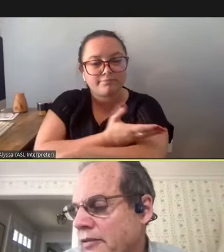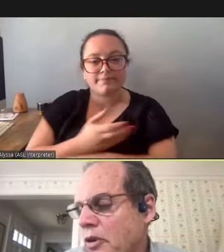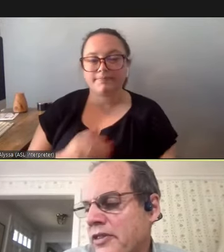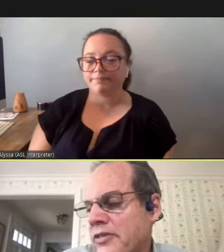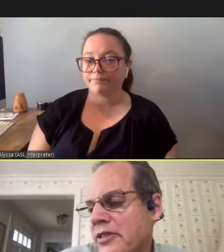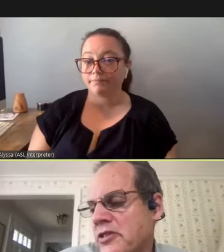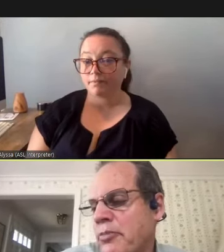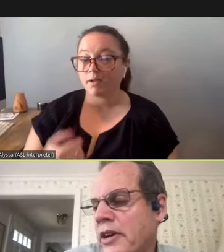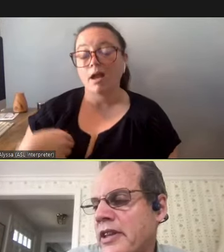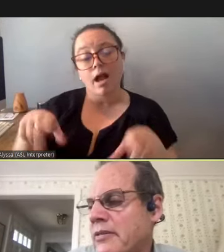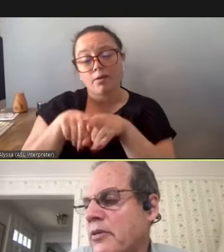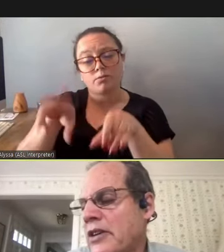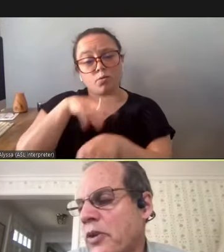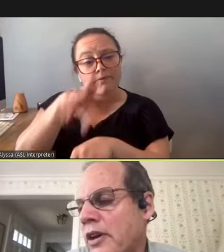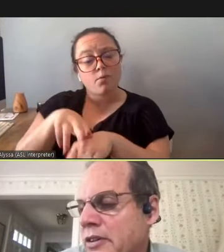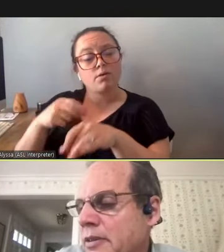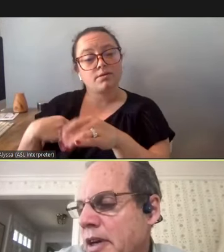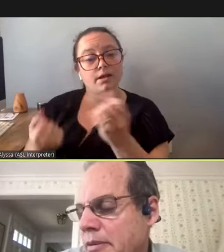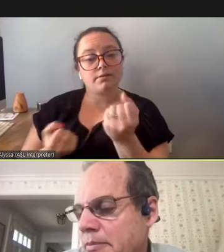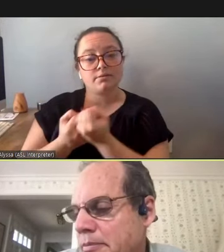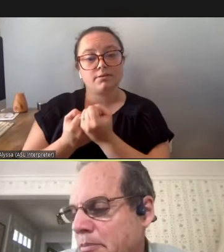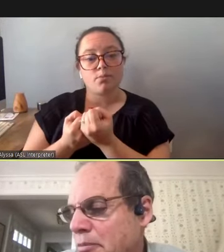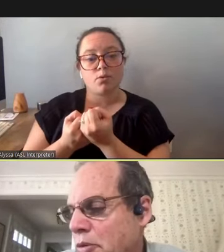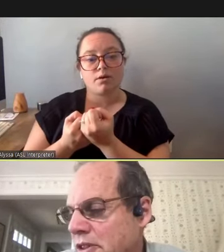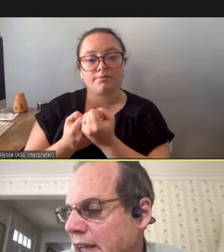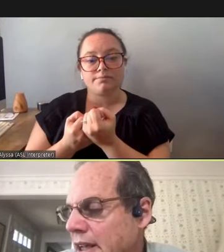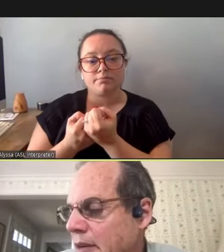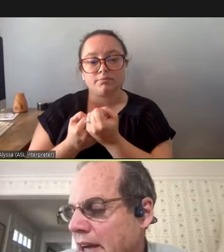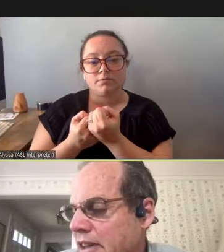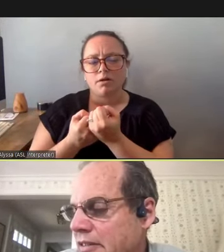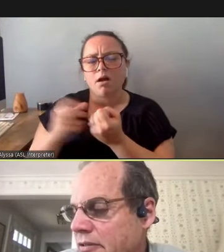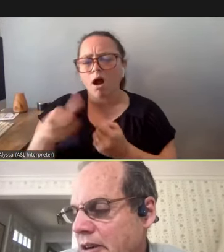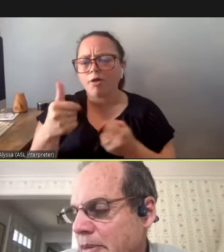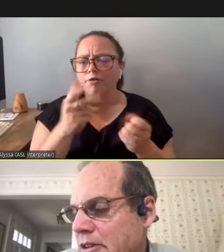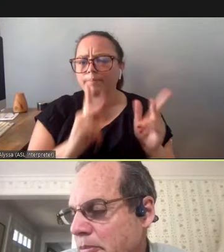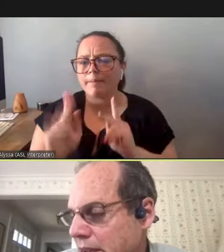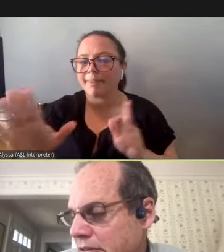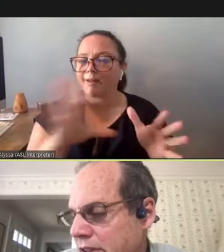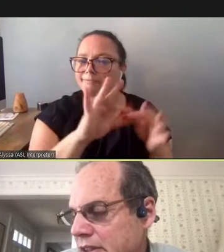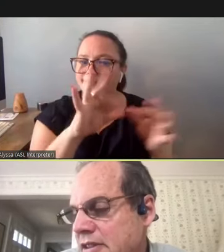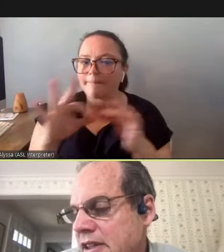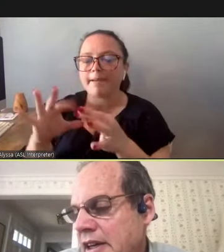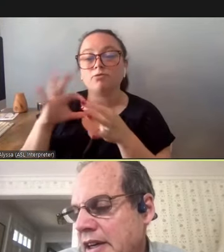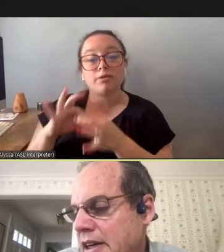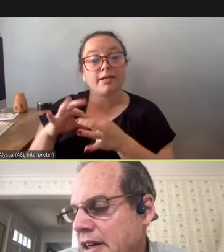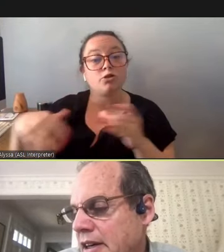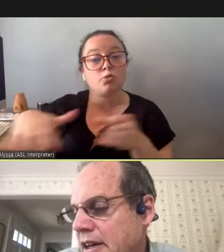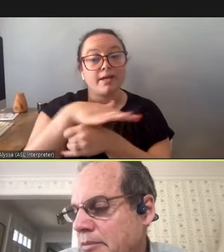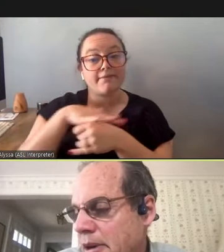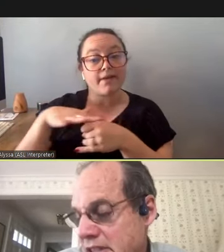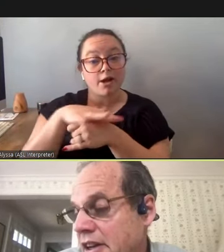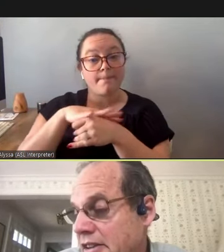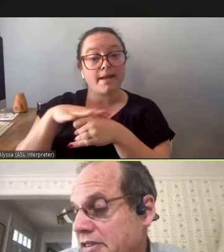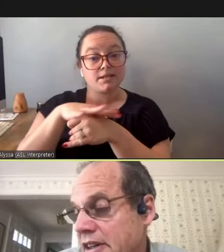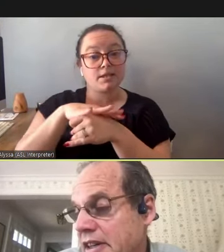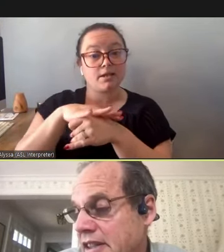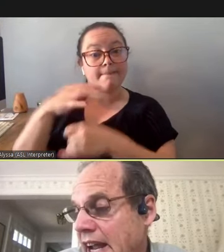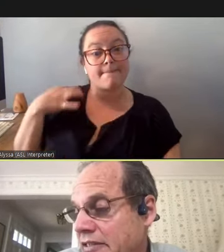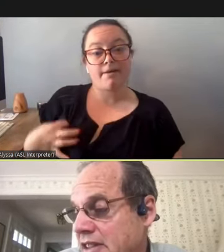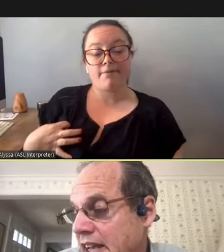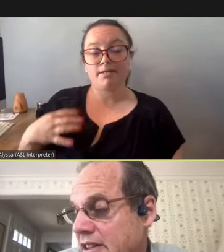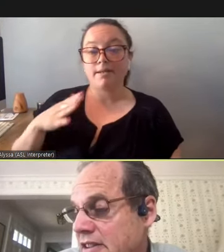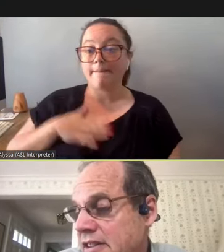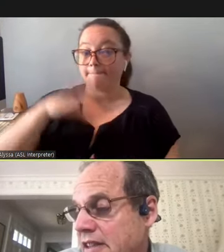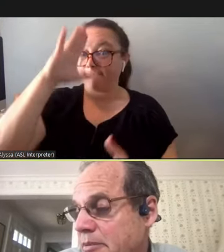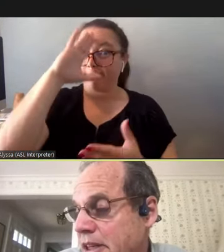I also, of course, support what other people were saying about the environmental benefits. My son is an